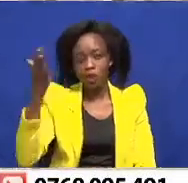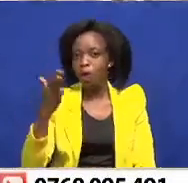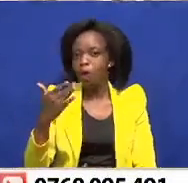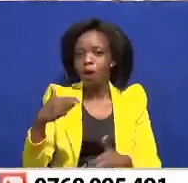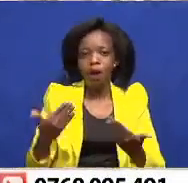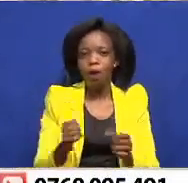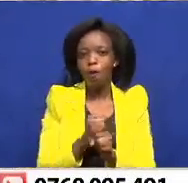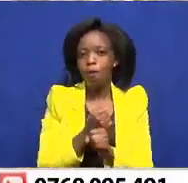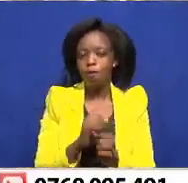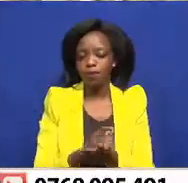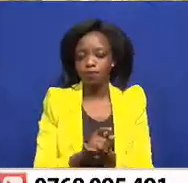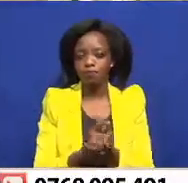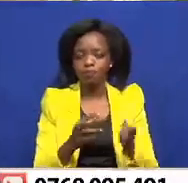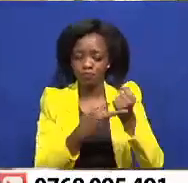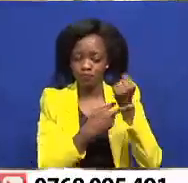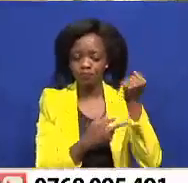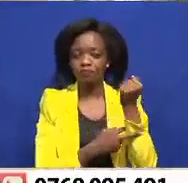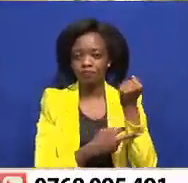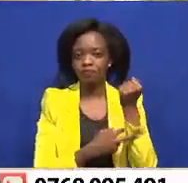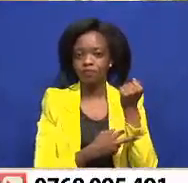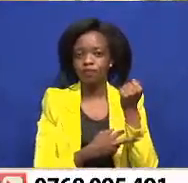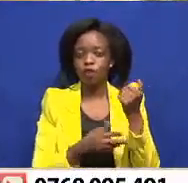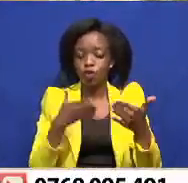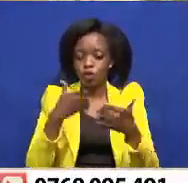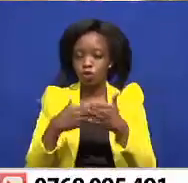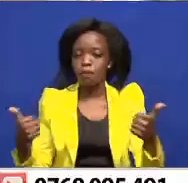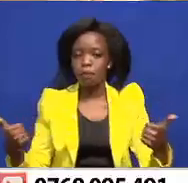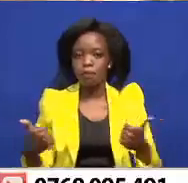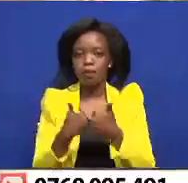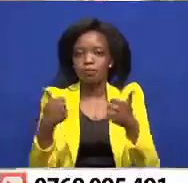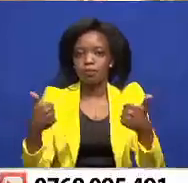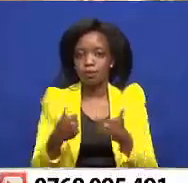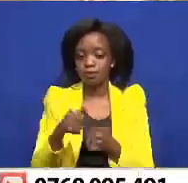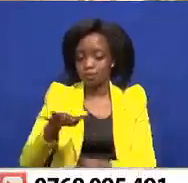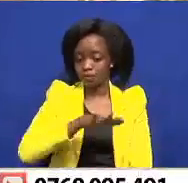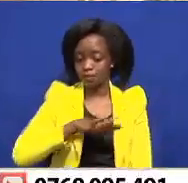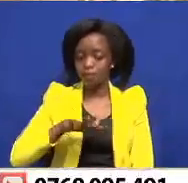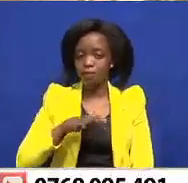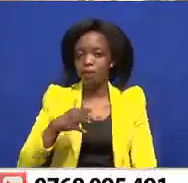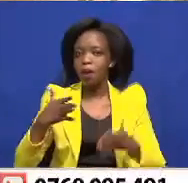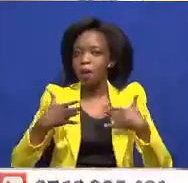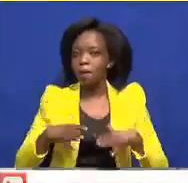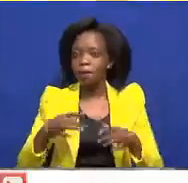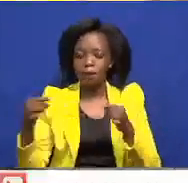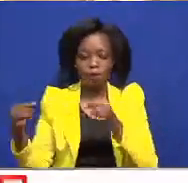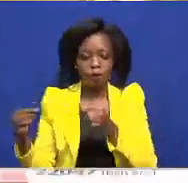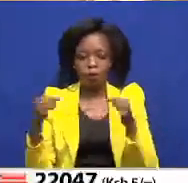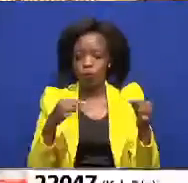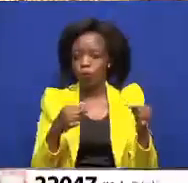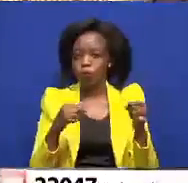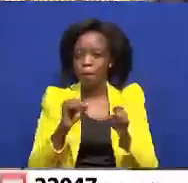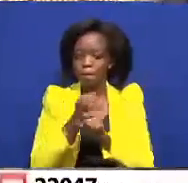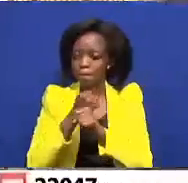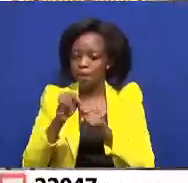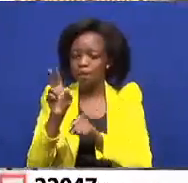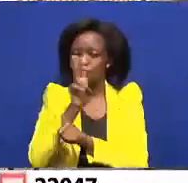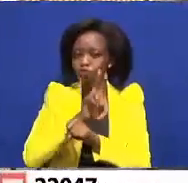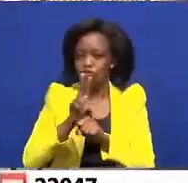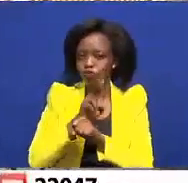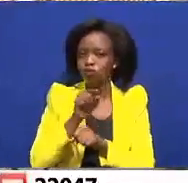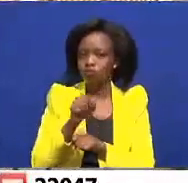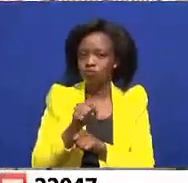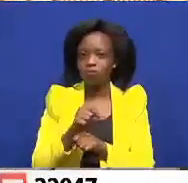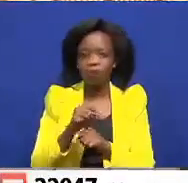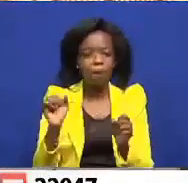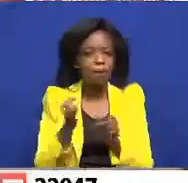ni. Although the bridges have reduced hit and run cases at the crossing point, pedestrians argue that the construction materials used